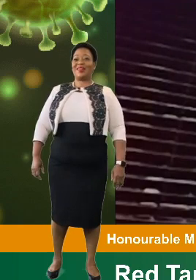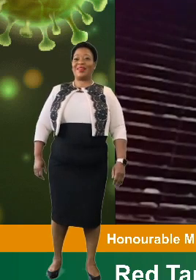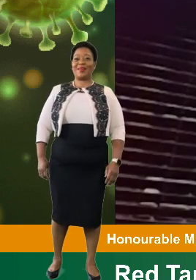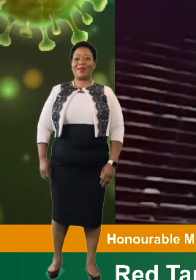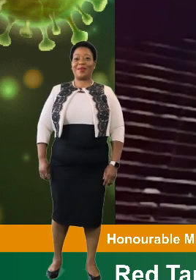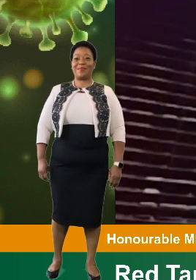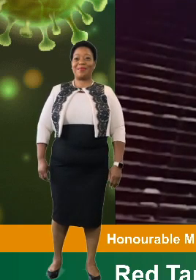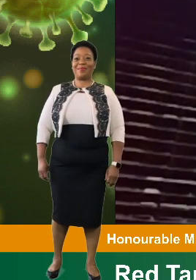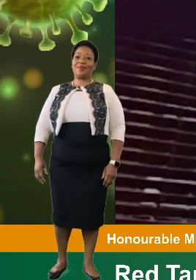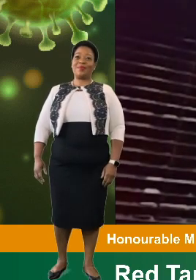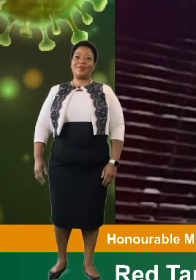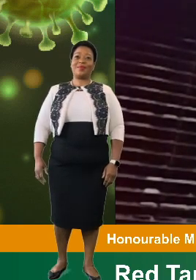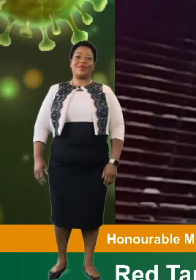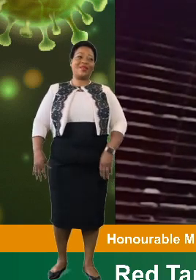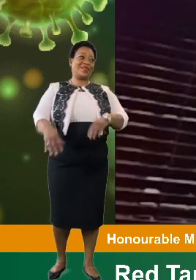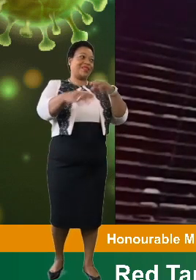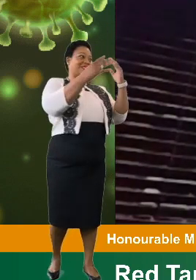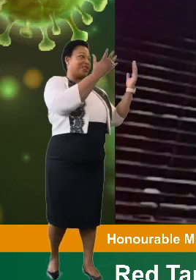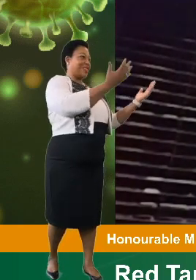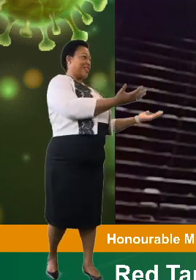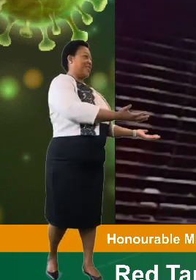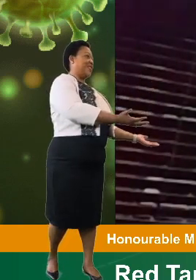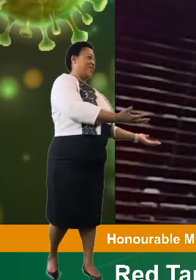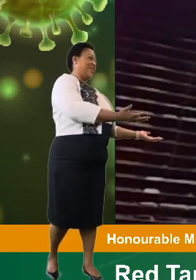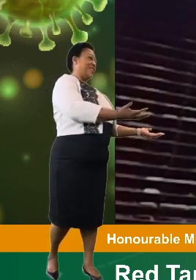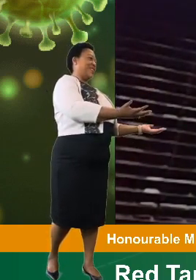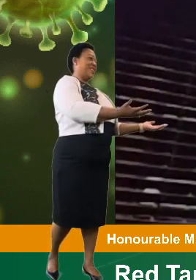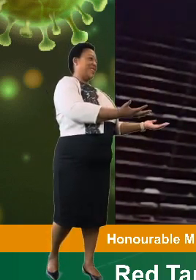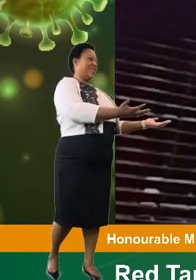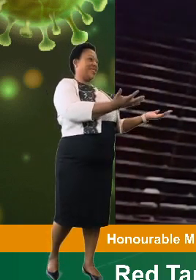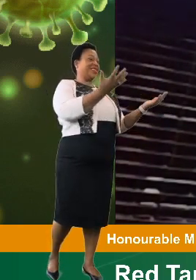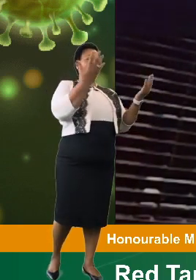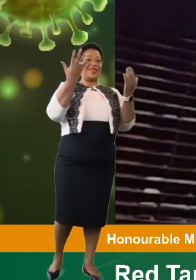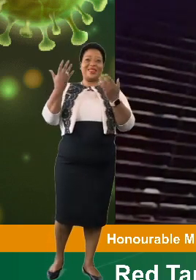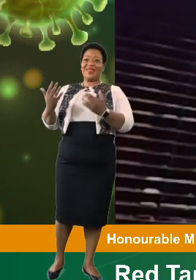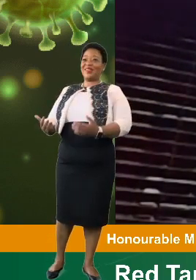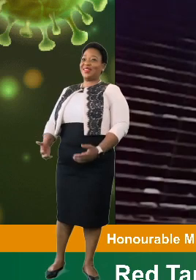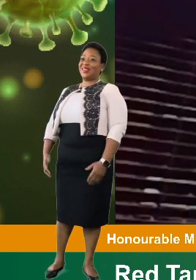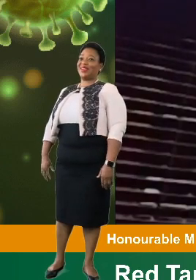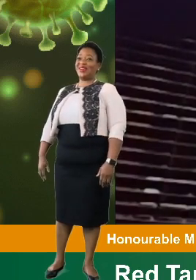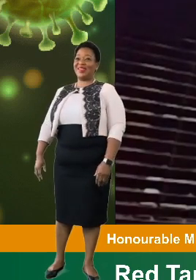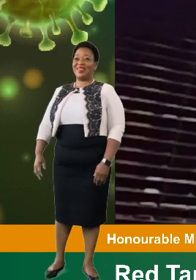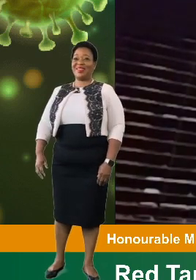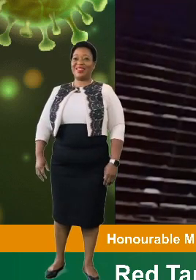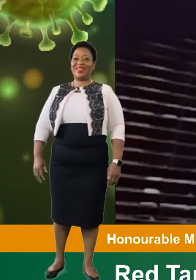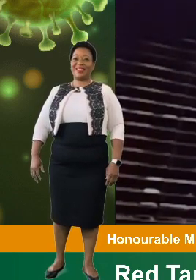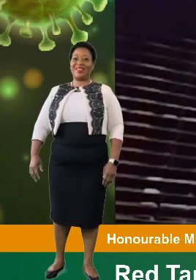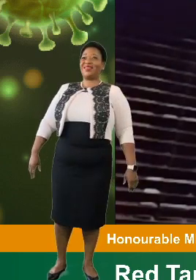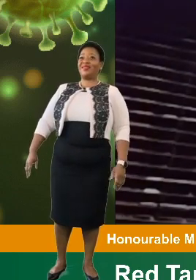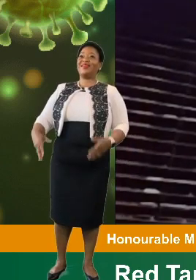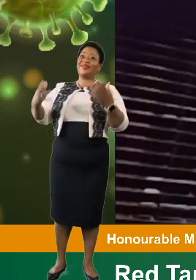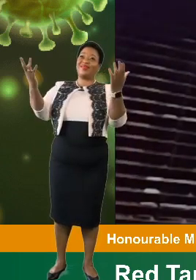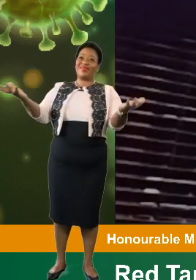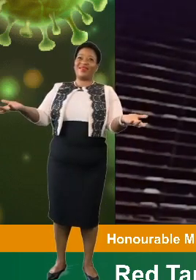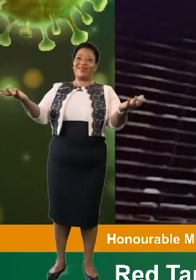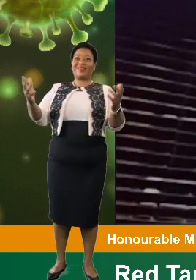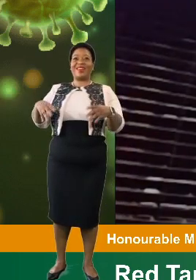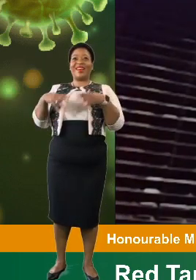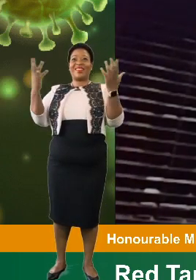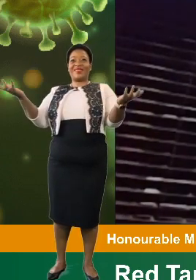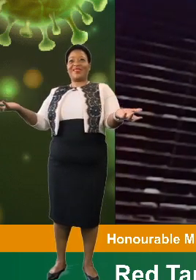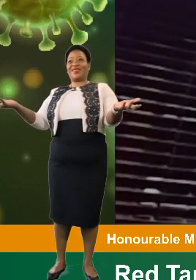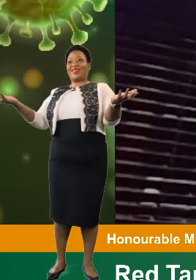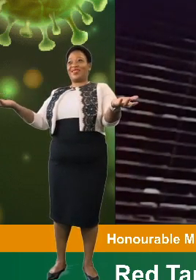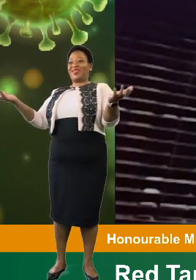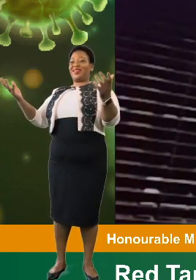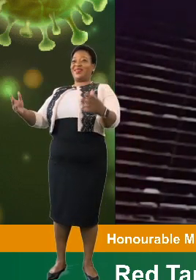the best innovations that we came up with, not regurgitating, not the cutting and pasting of things